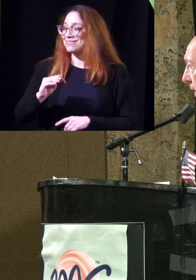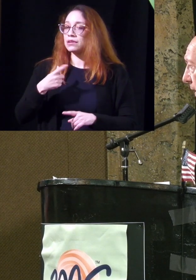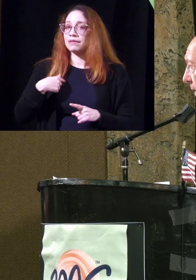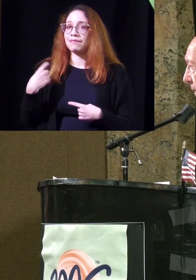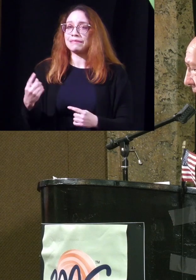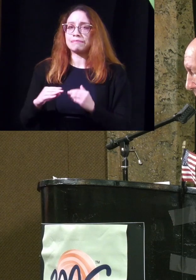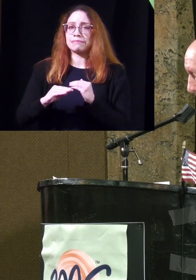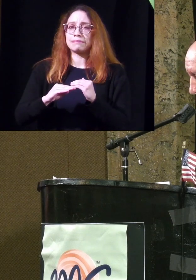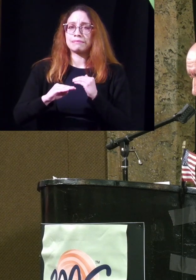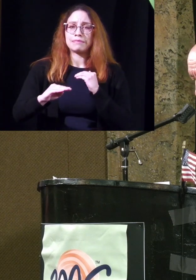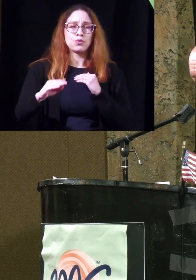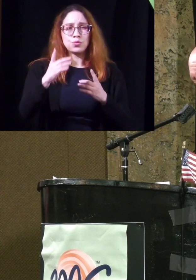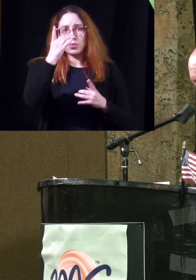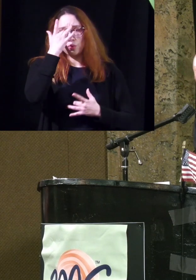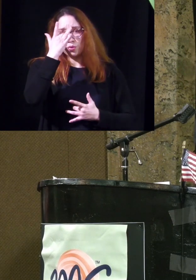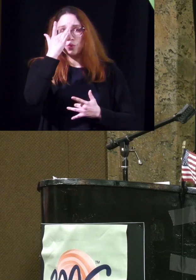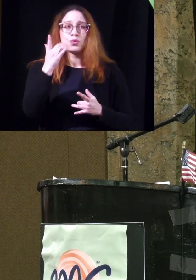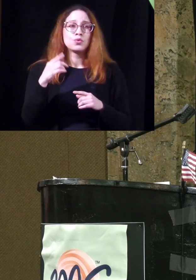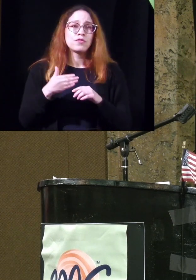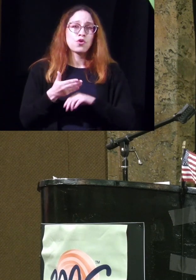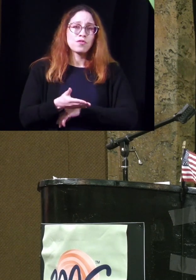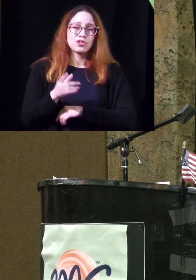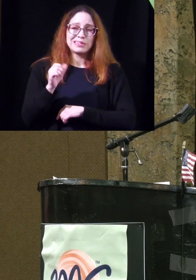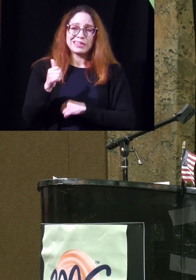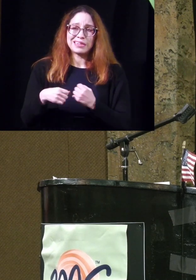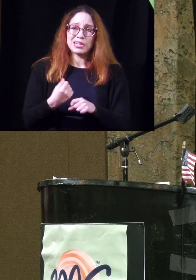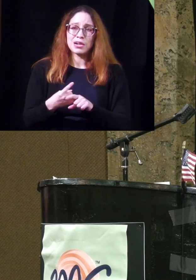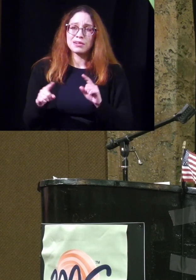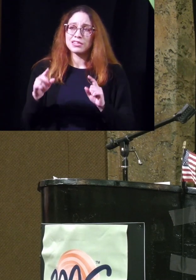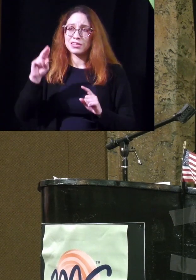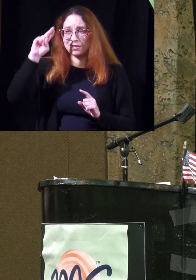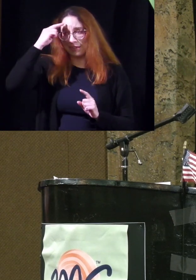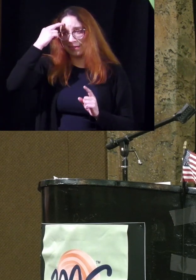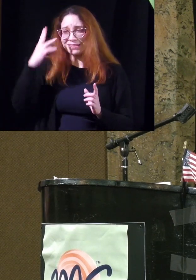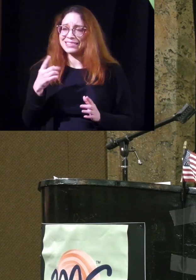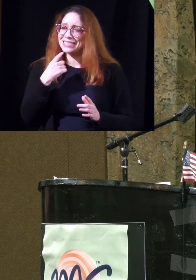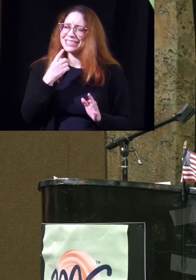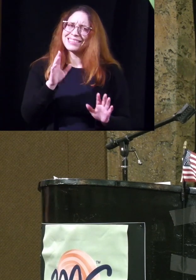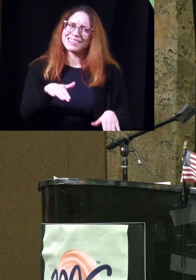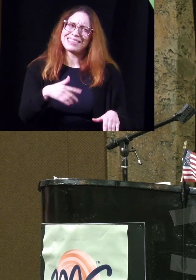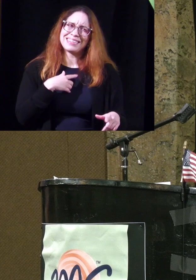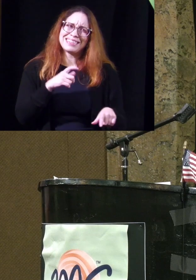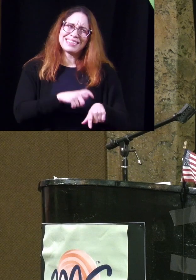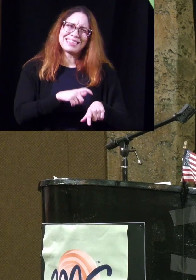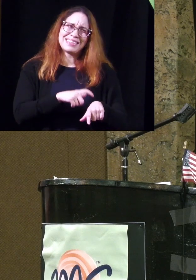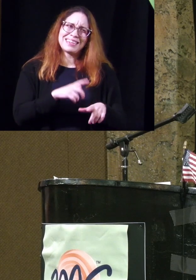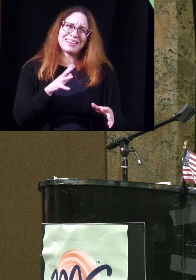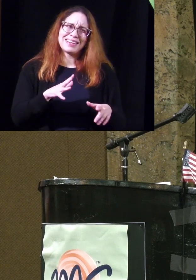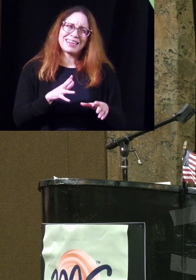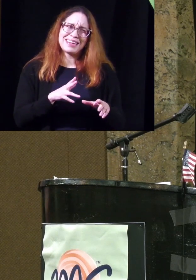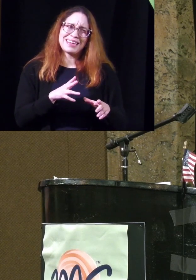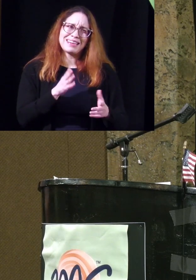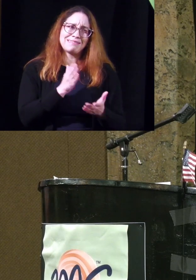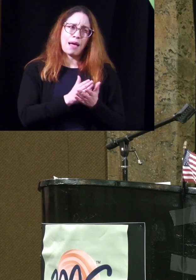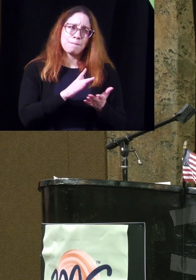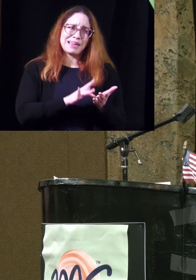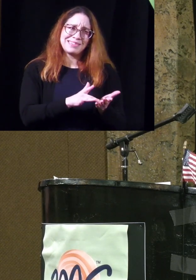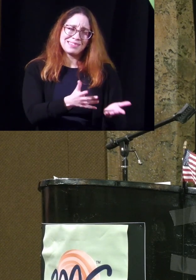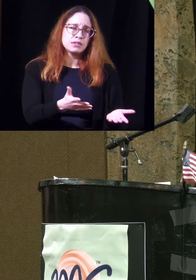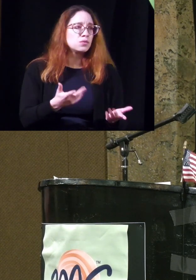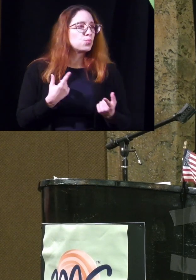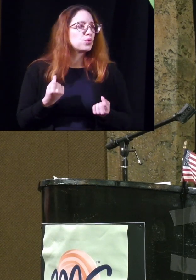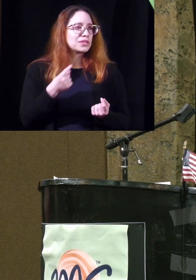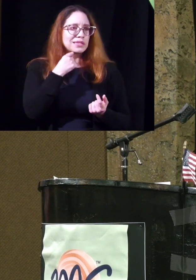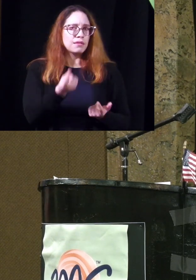very stable with their disease course for more than 10 years, but their neurologist is saying, hey, it's time that maybe you get off of their medication. What are